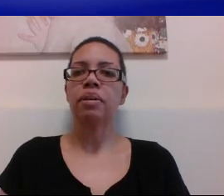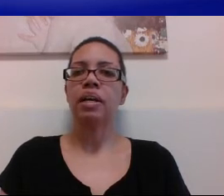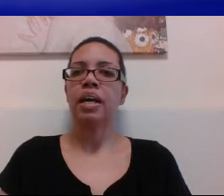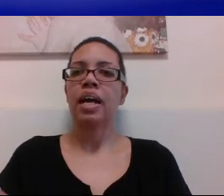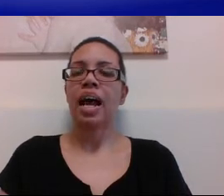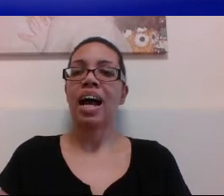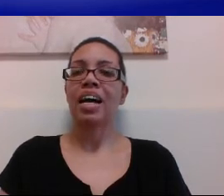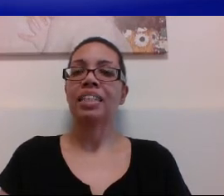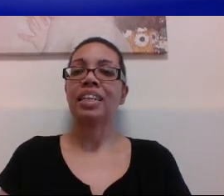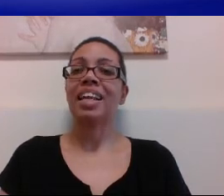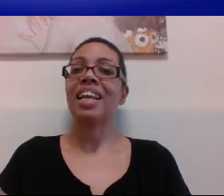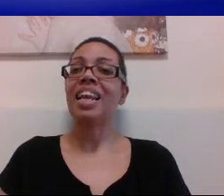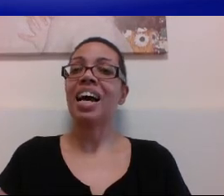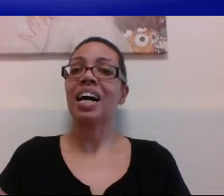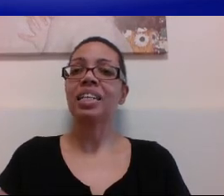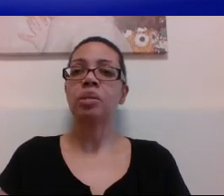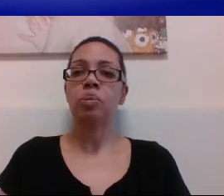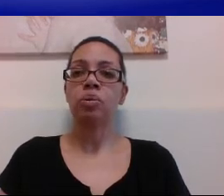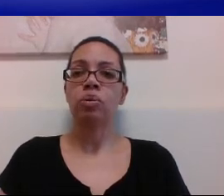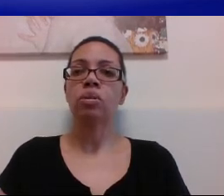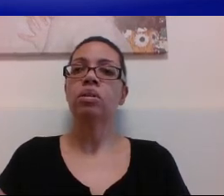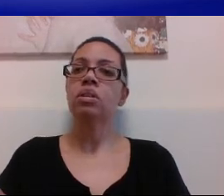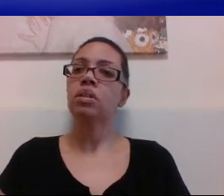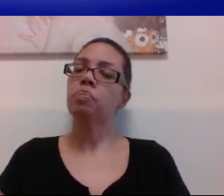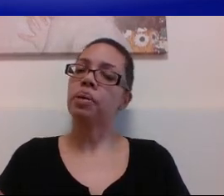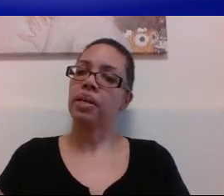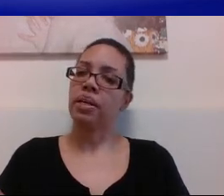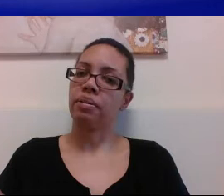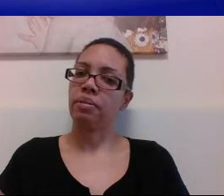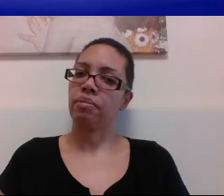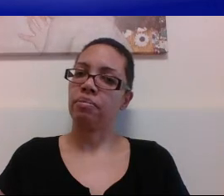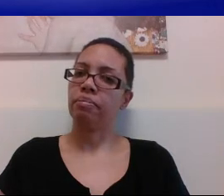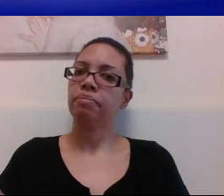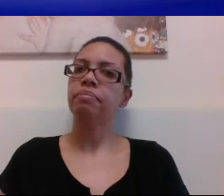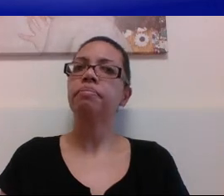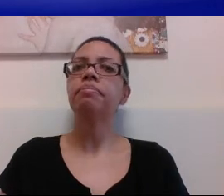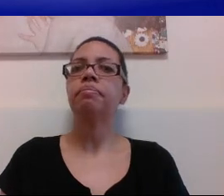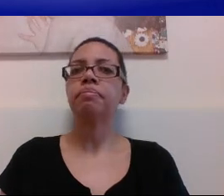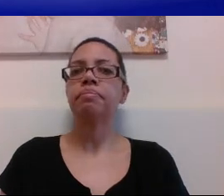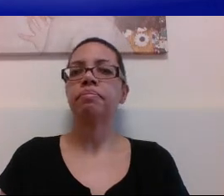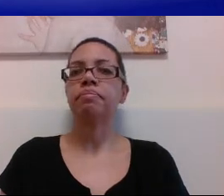superhero, and light blue superhero.